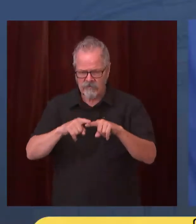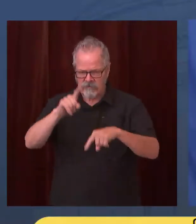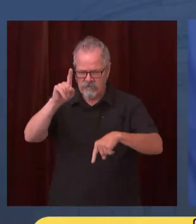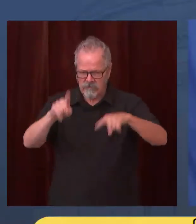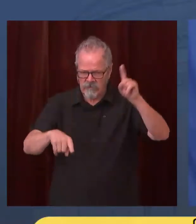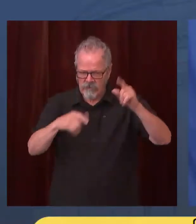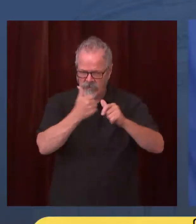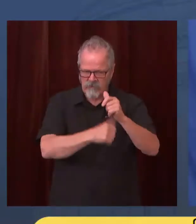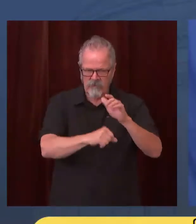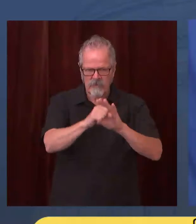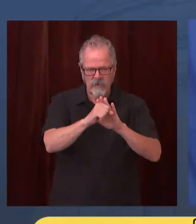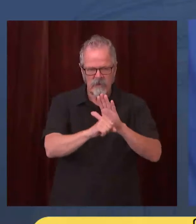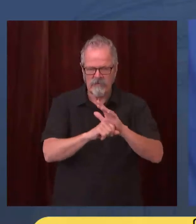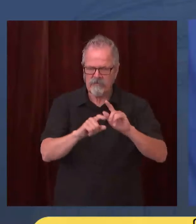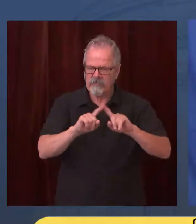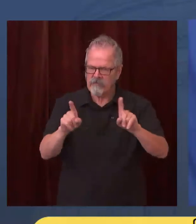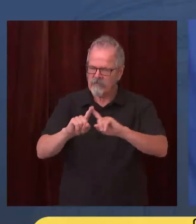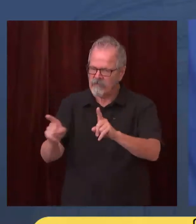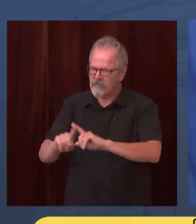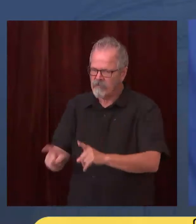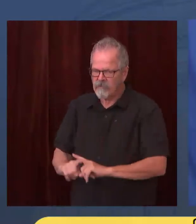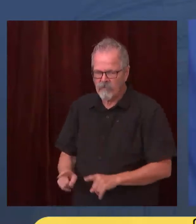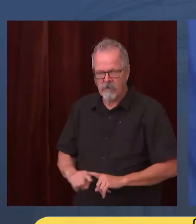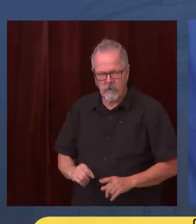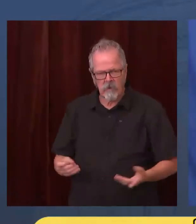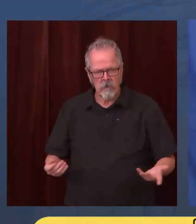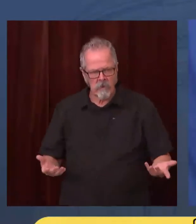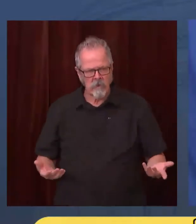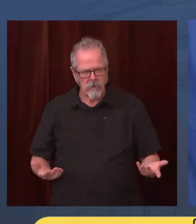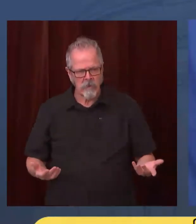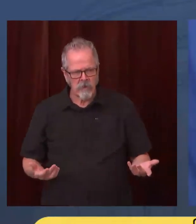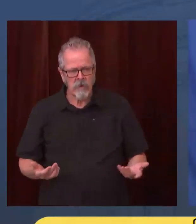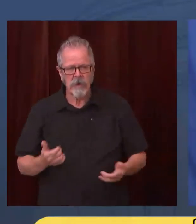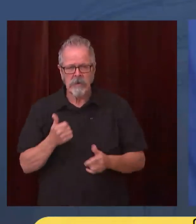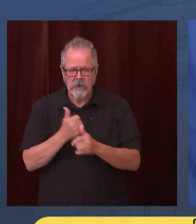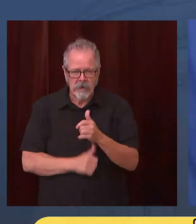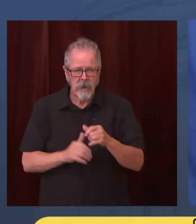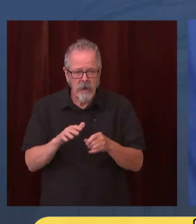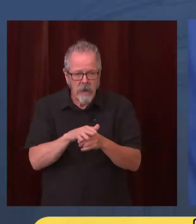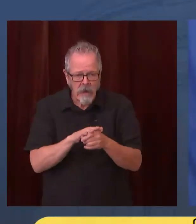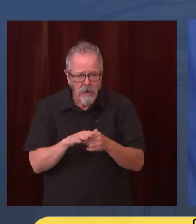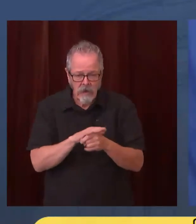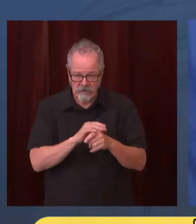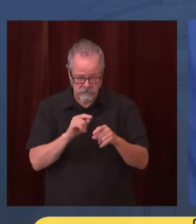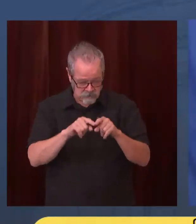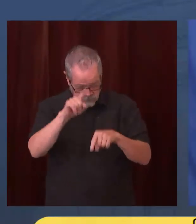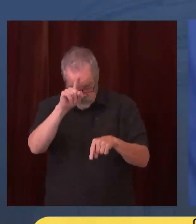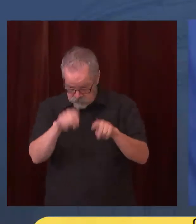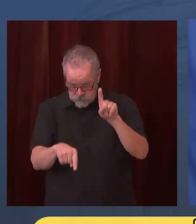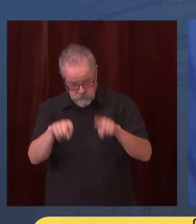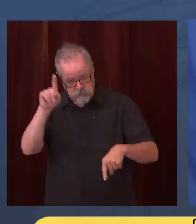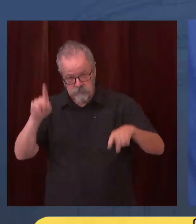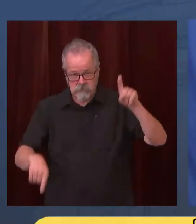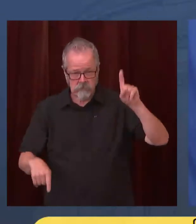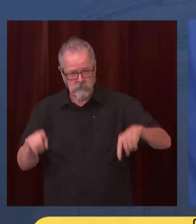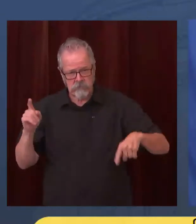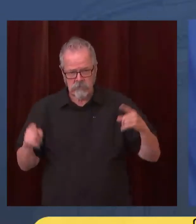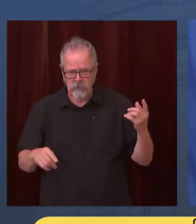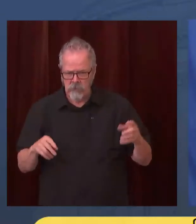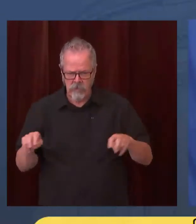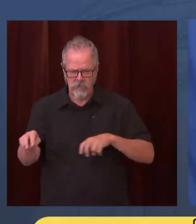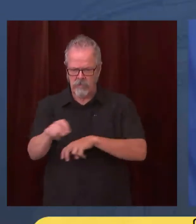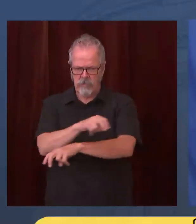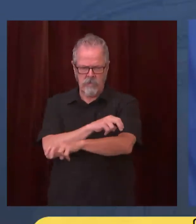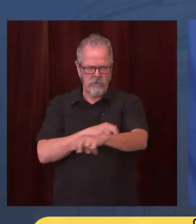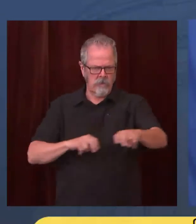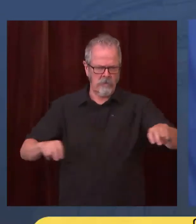working on things like complicated discharge or patients who are difficult to get out of the healthcare system. We're working to transfer them